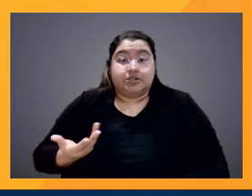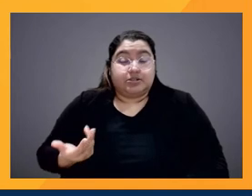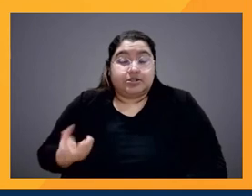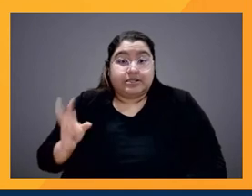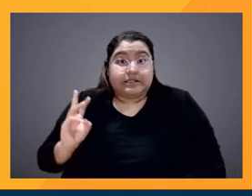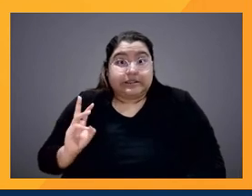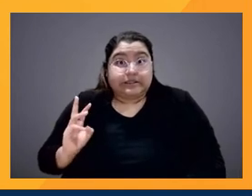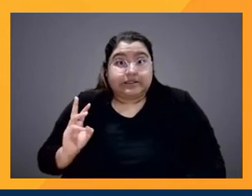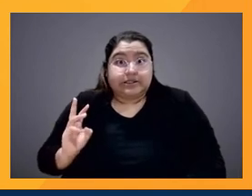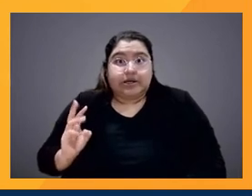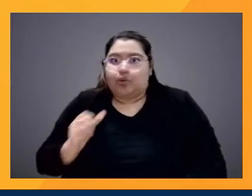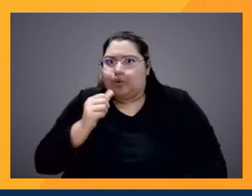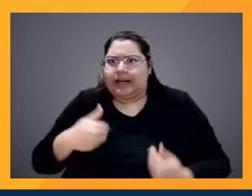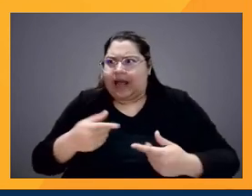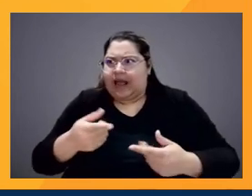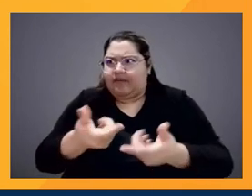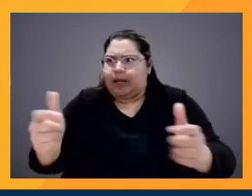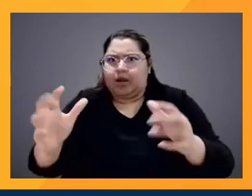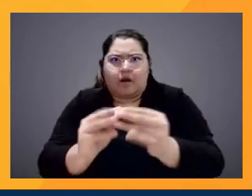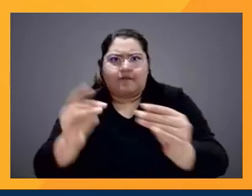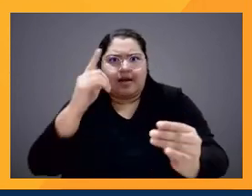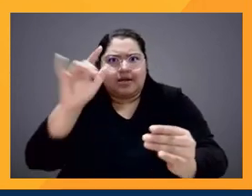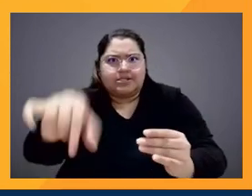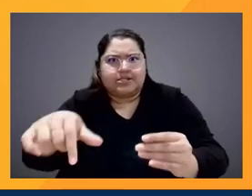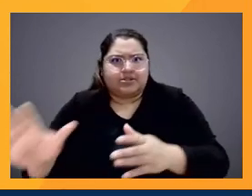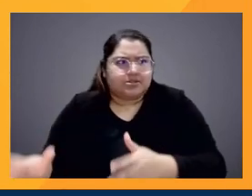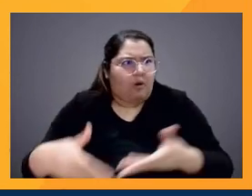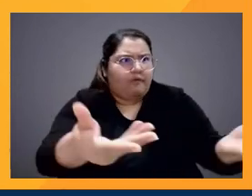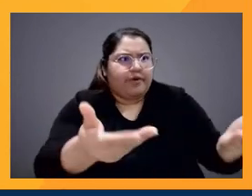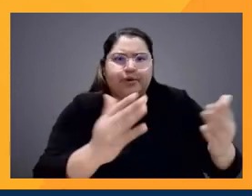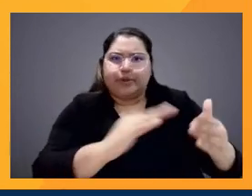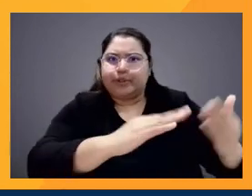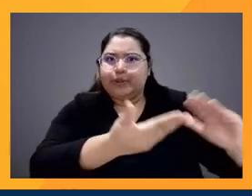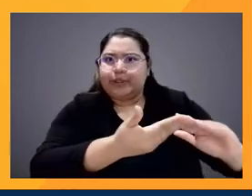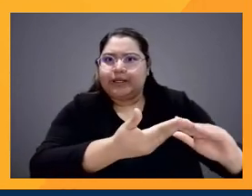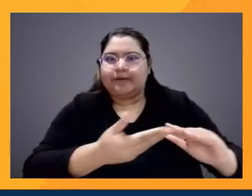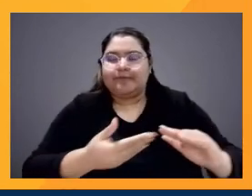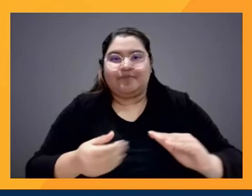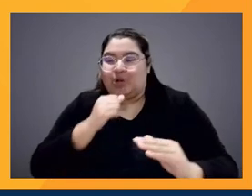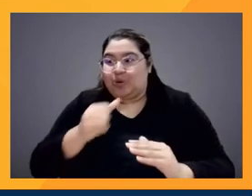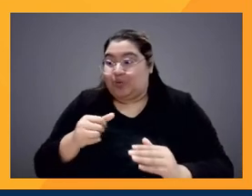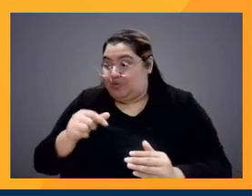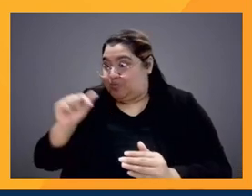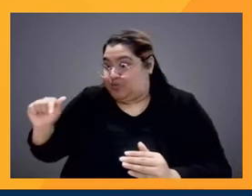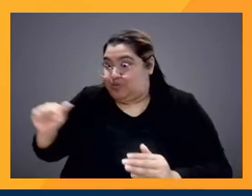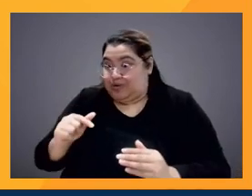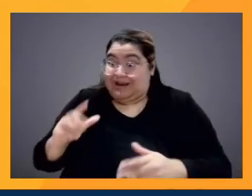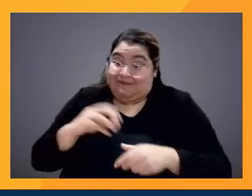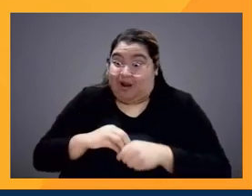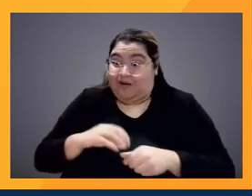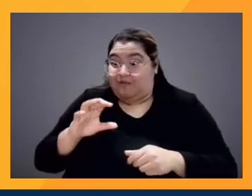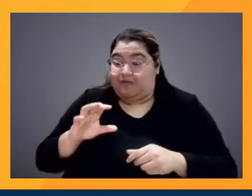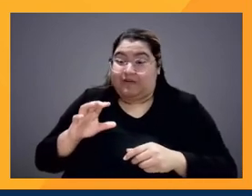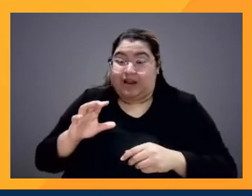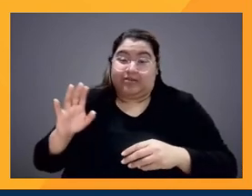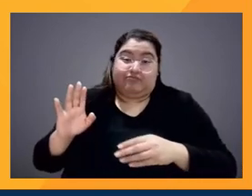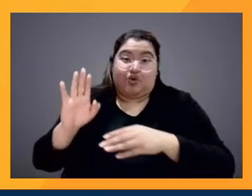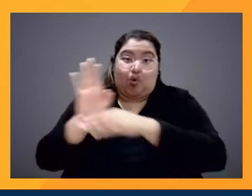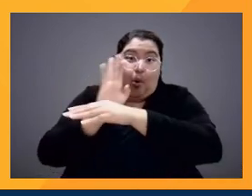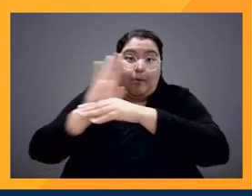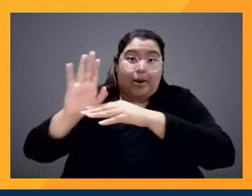said. Our organization, the JP Morgan Chase Institute, anyway, not JP Morgan Chase as a whole, we